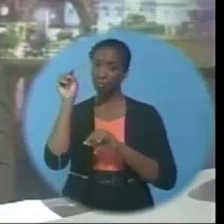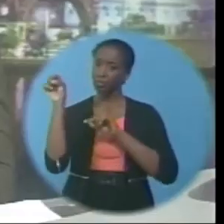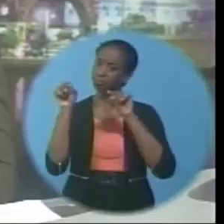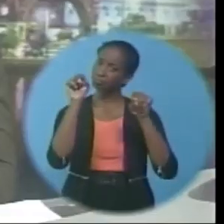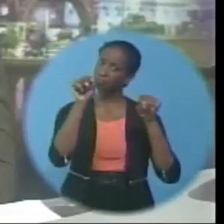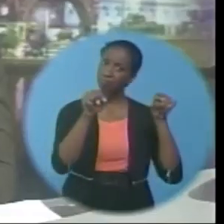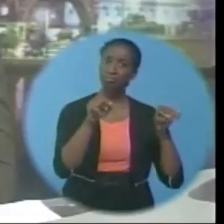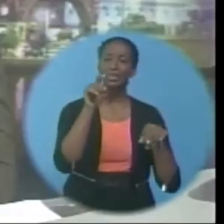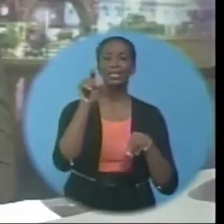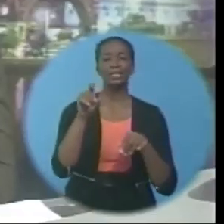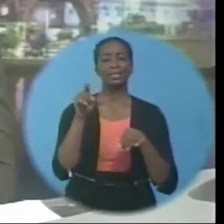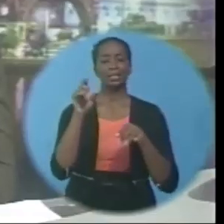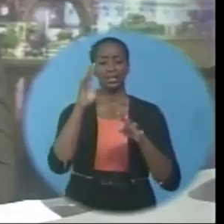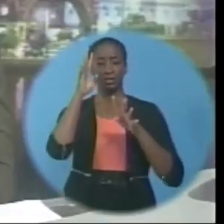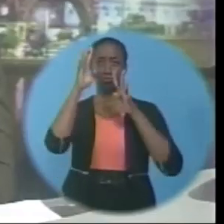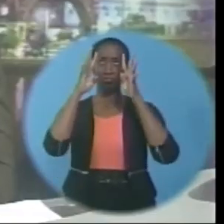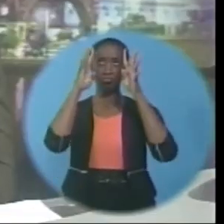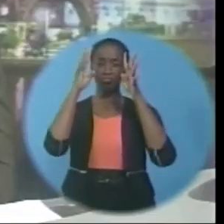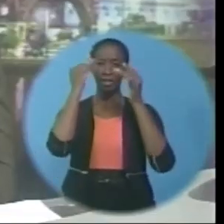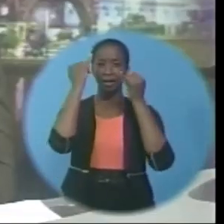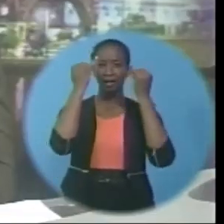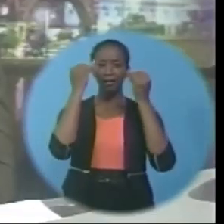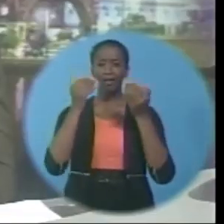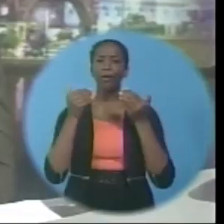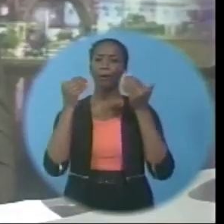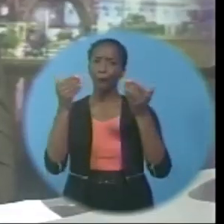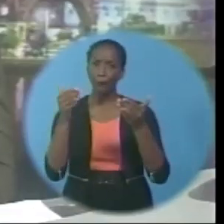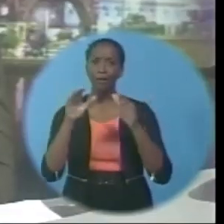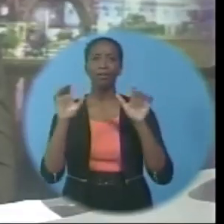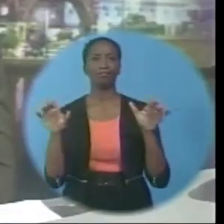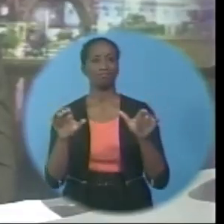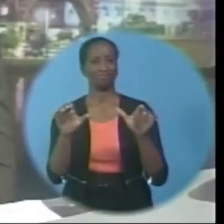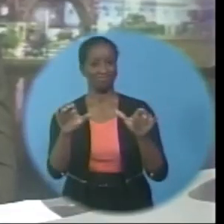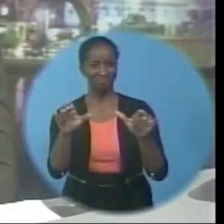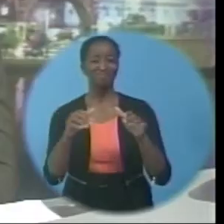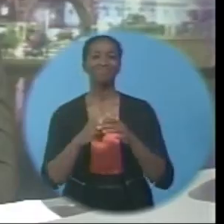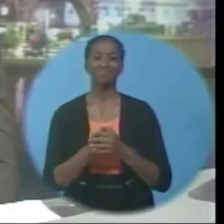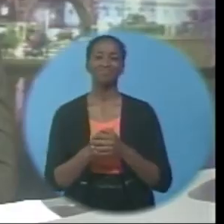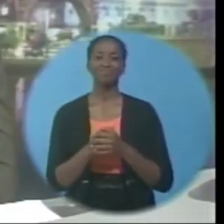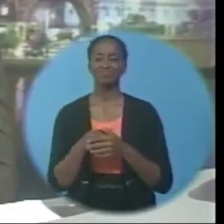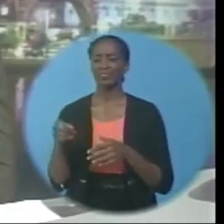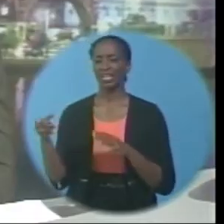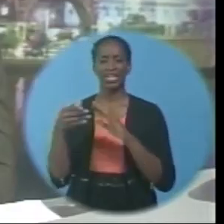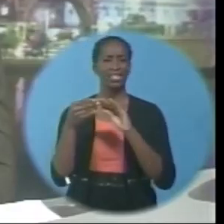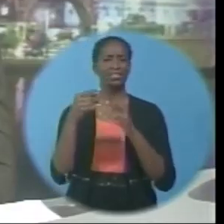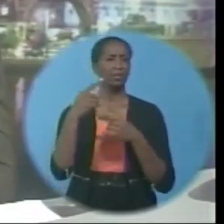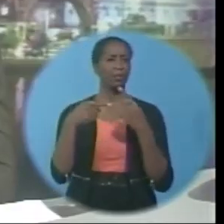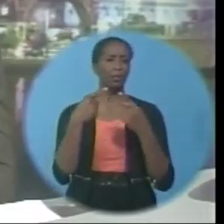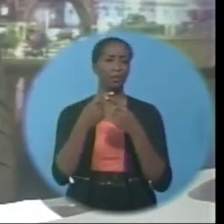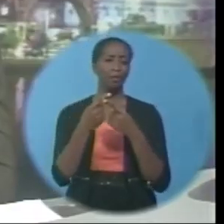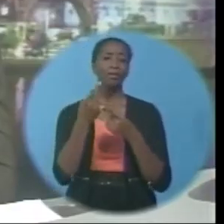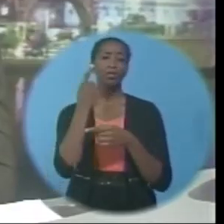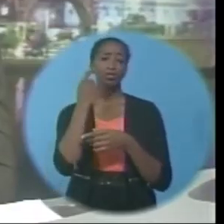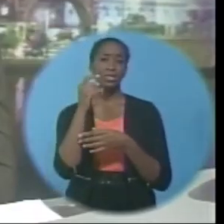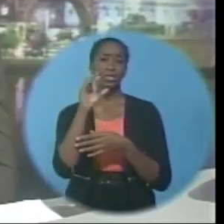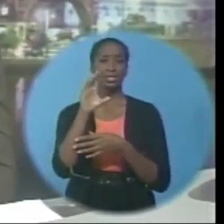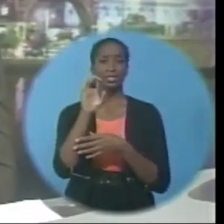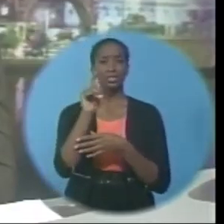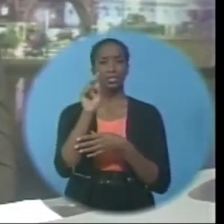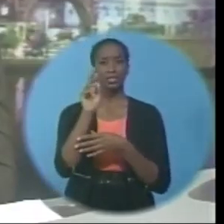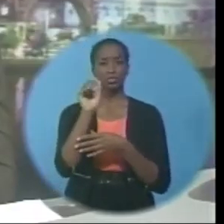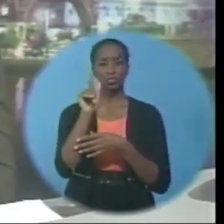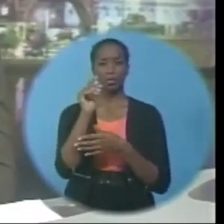Barbados government, must take greater steps to implement the policies which they formulate. It came during the opening of the Central Bank of